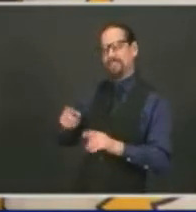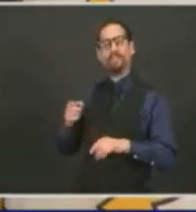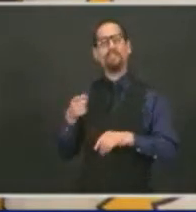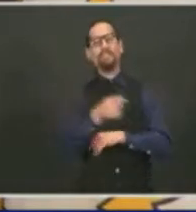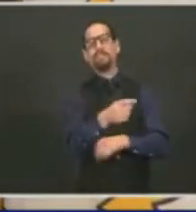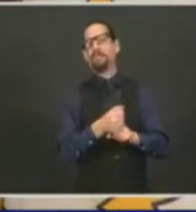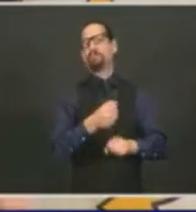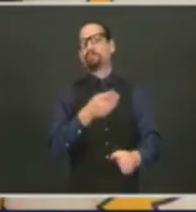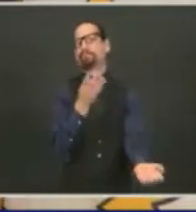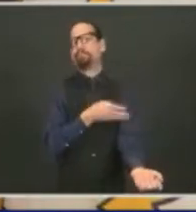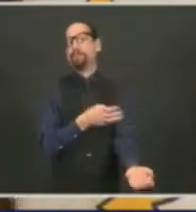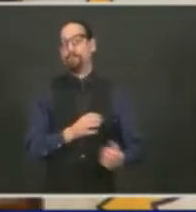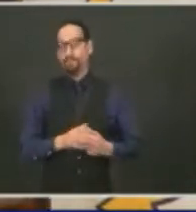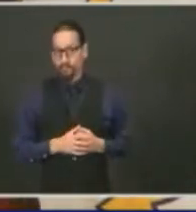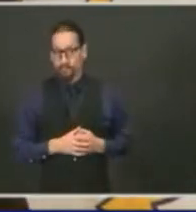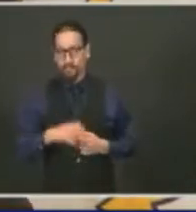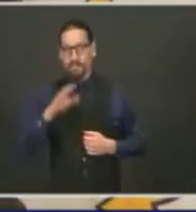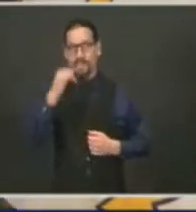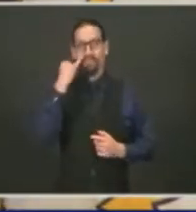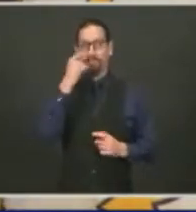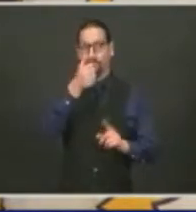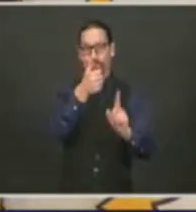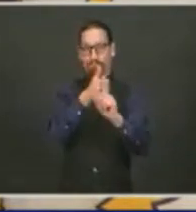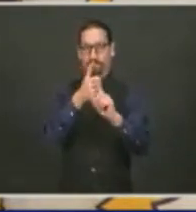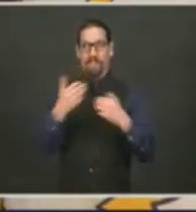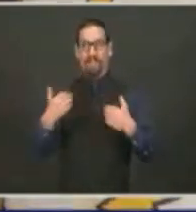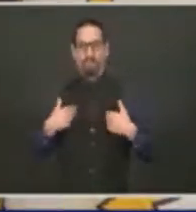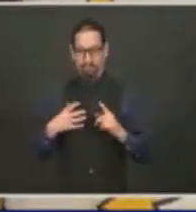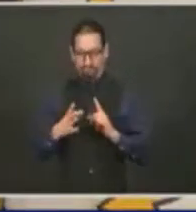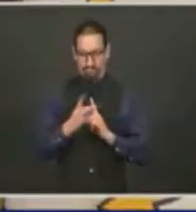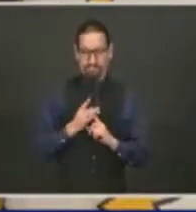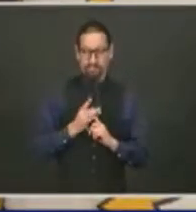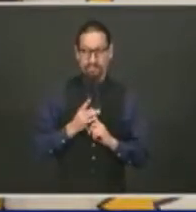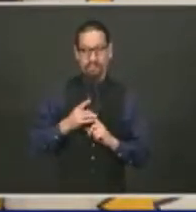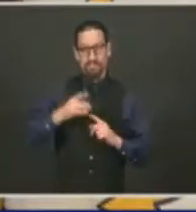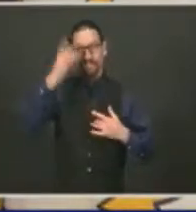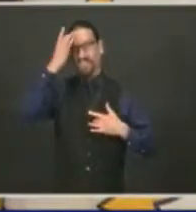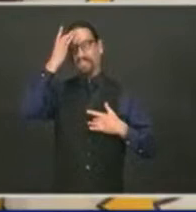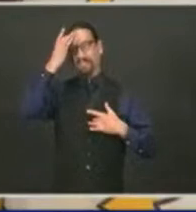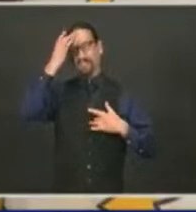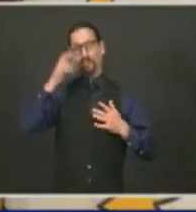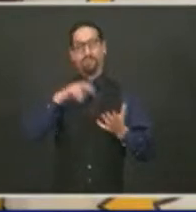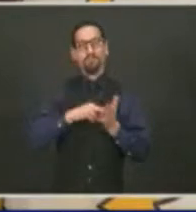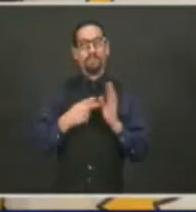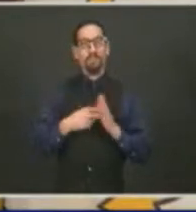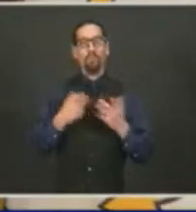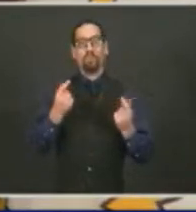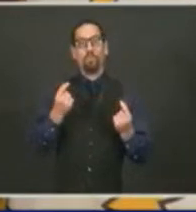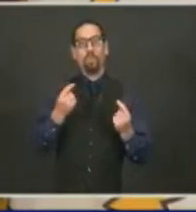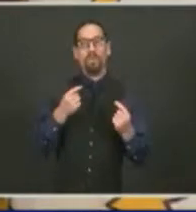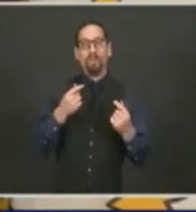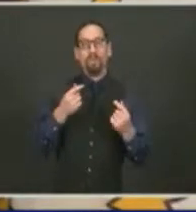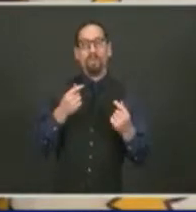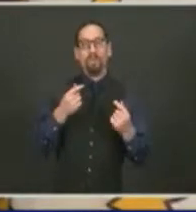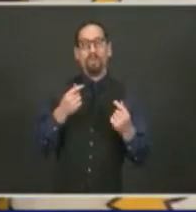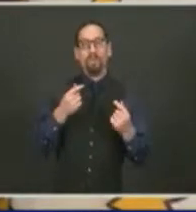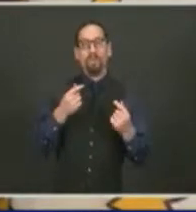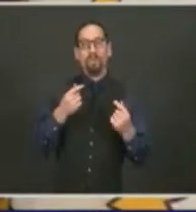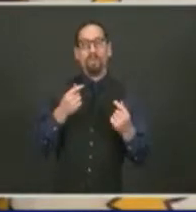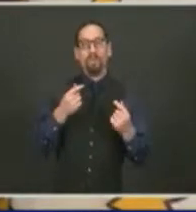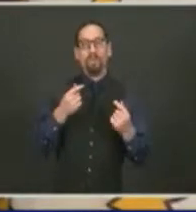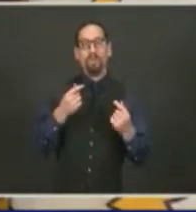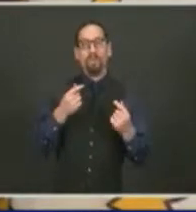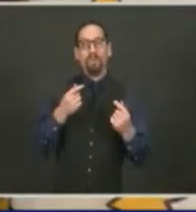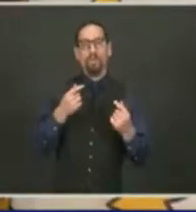In other words, if you got so sick you end up in the hospital, the data shows it's too late. The medicine's not going to help you. So I really need to find